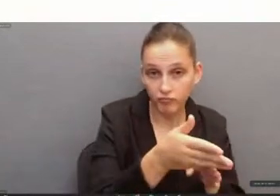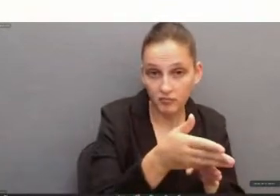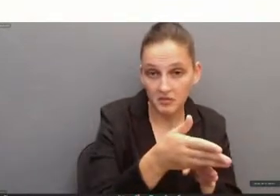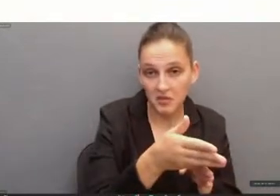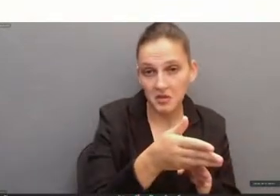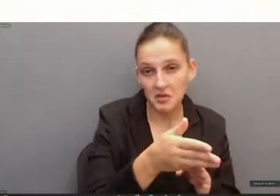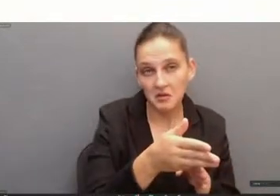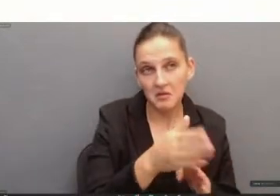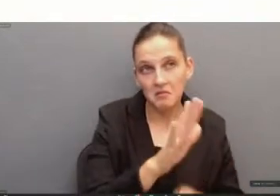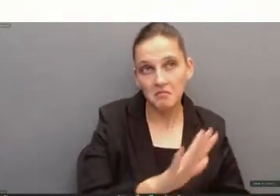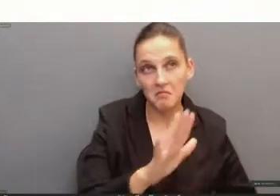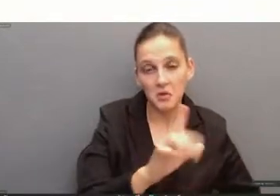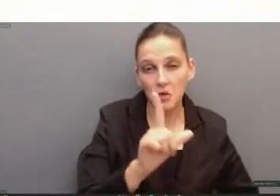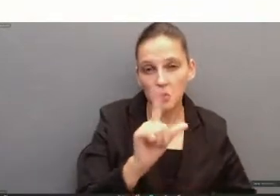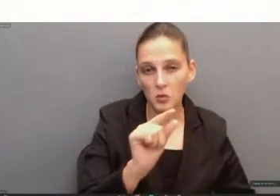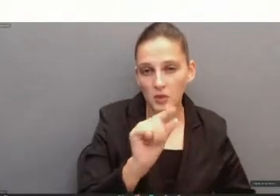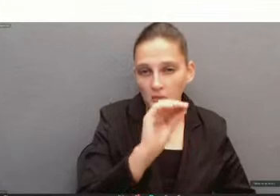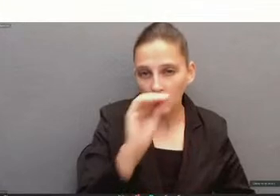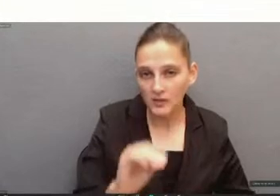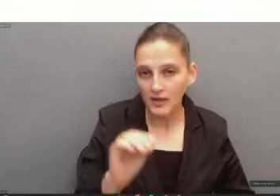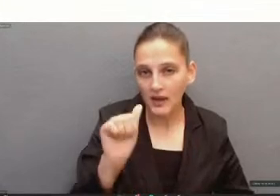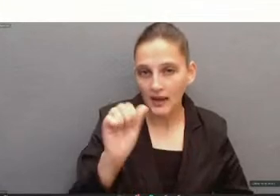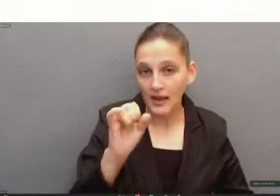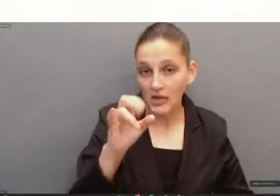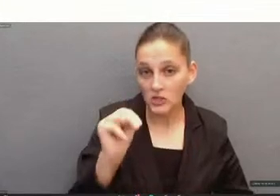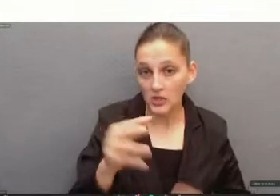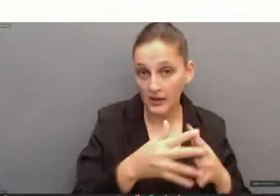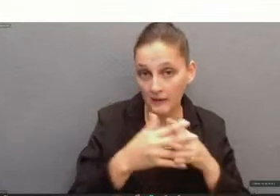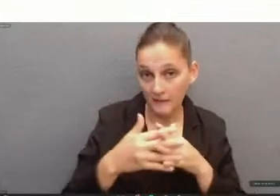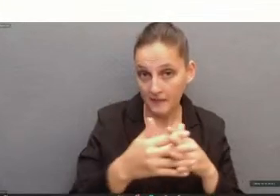20% Asian American,